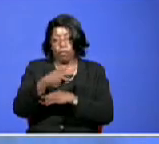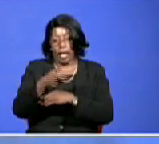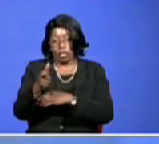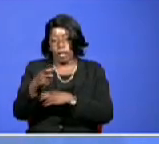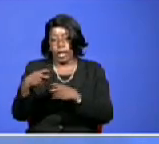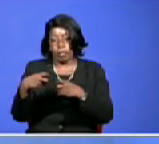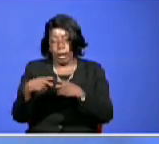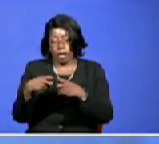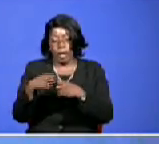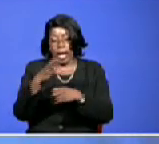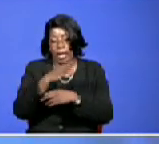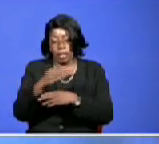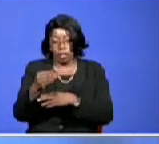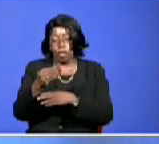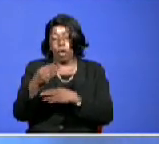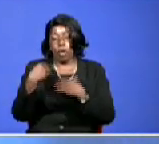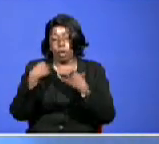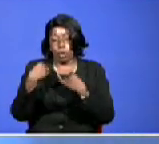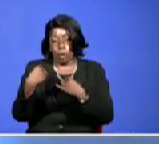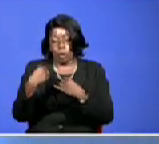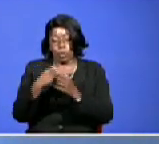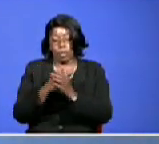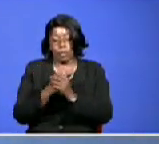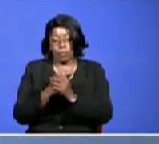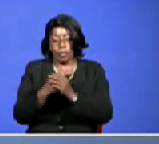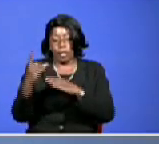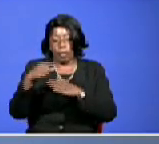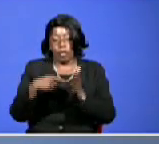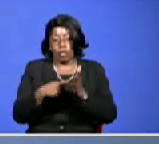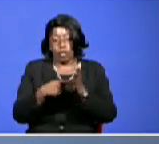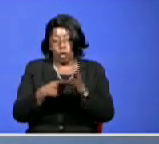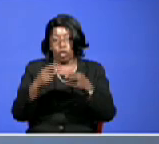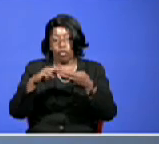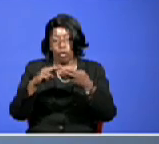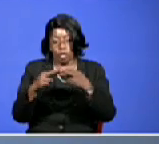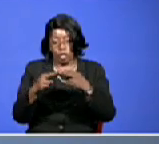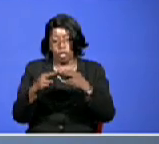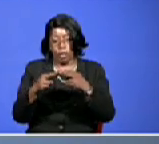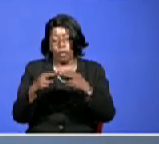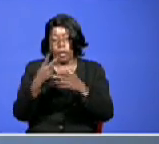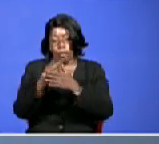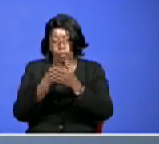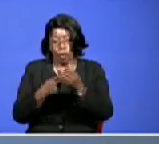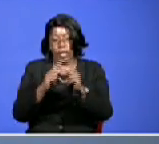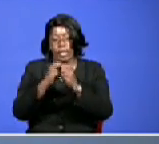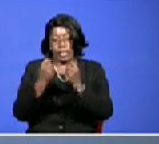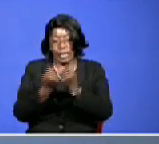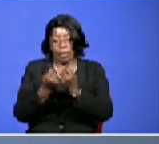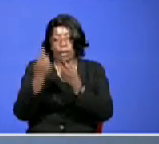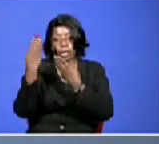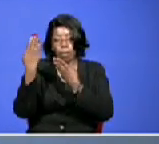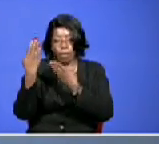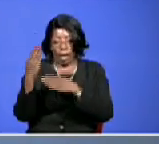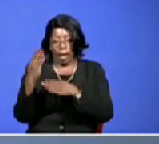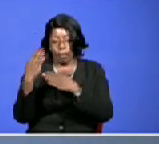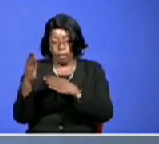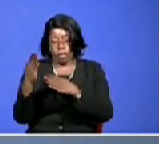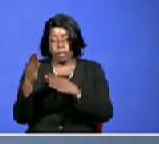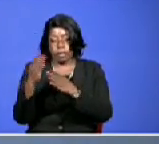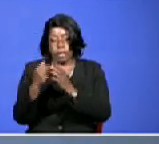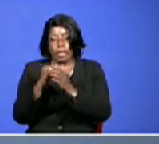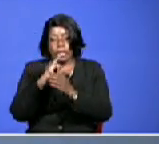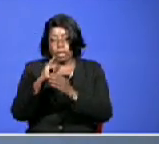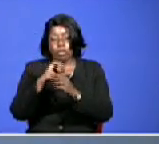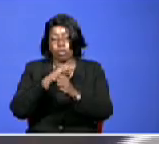batteries, and clothes. The gesture by Taylor and the Dolphins show that the relationship between the team and the Bahamas' loyal Finns fan base is as